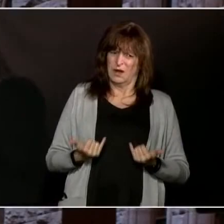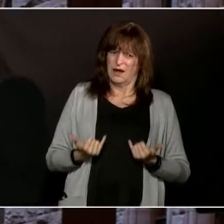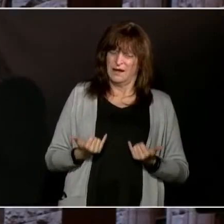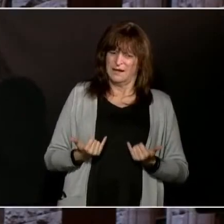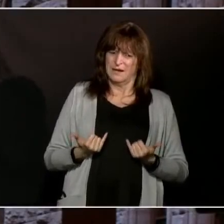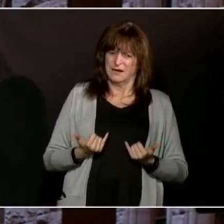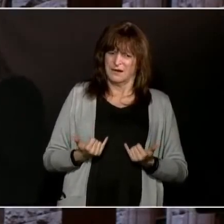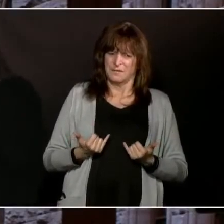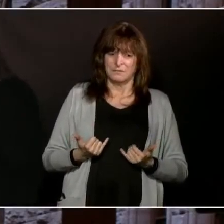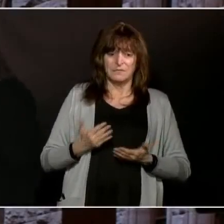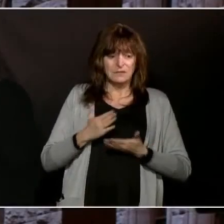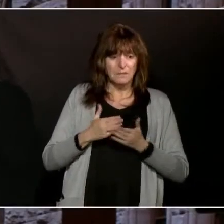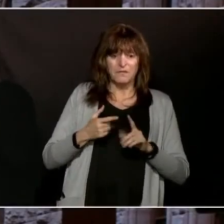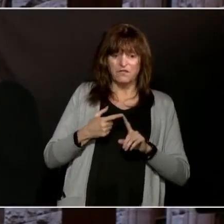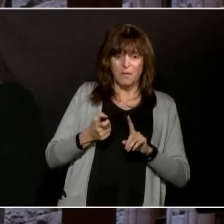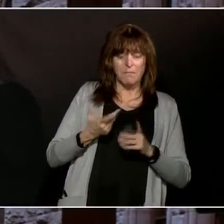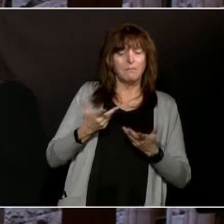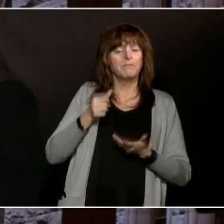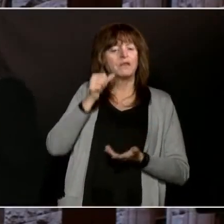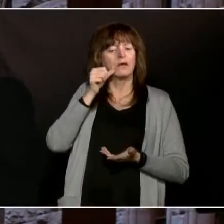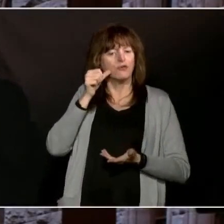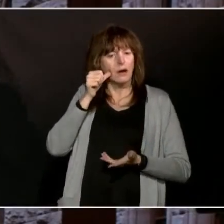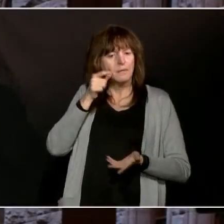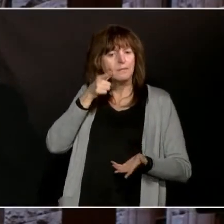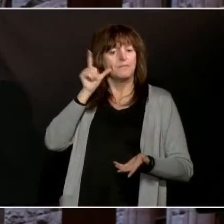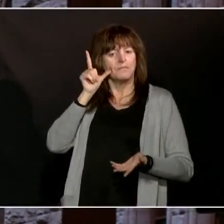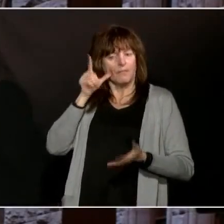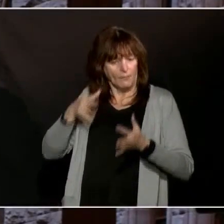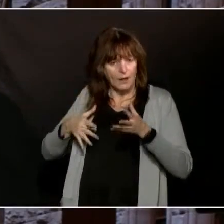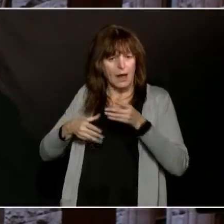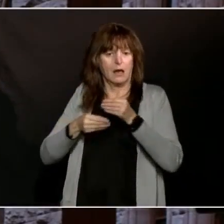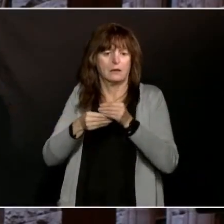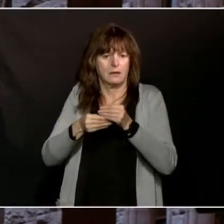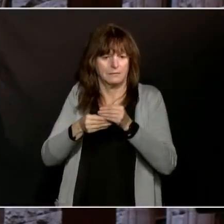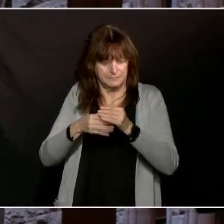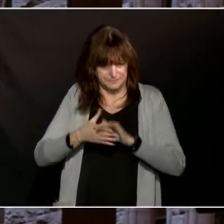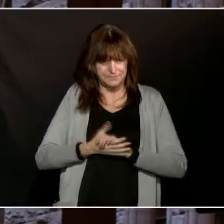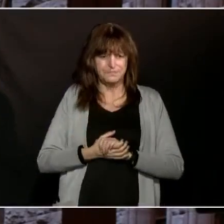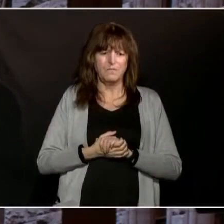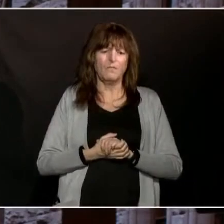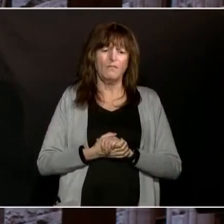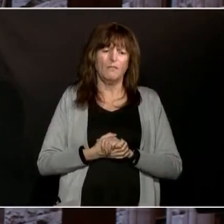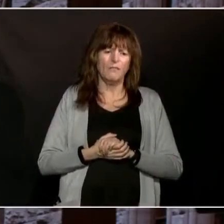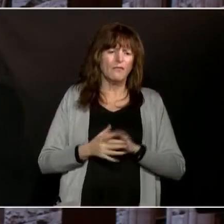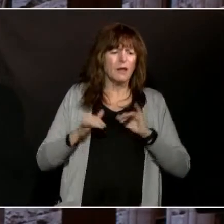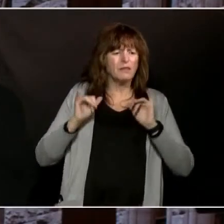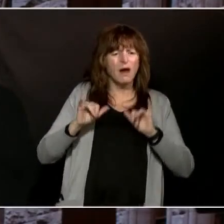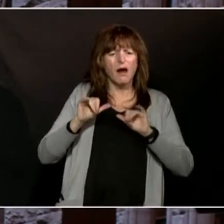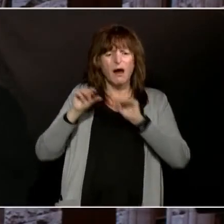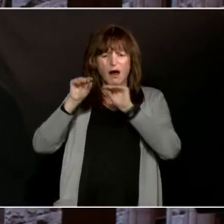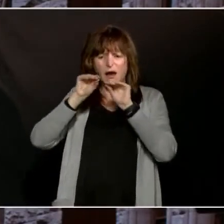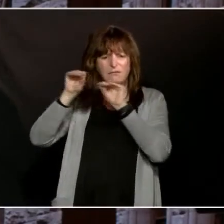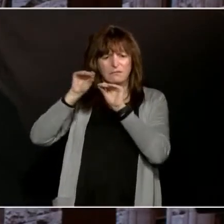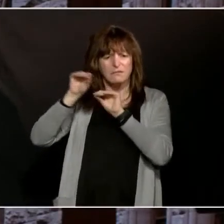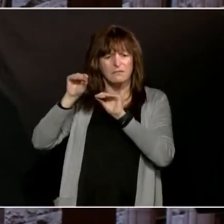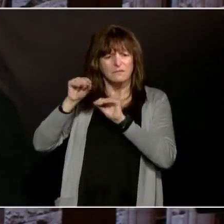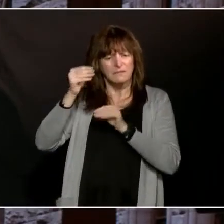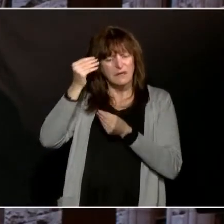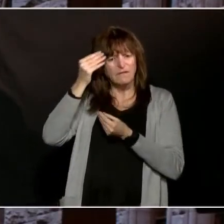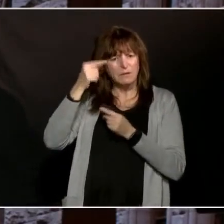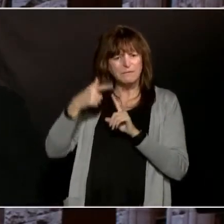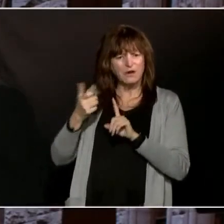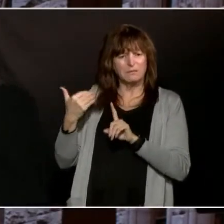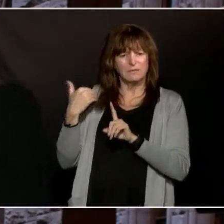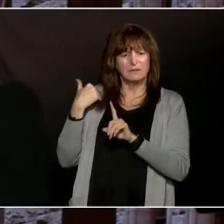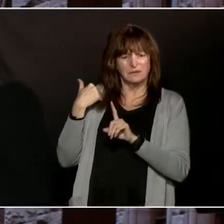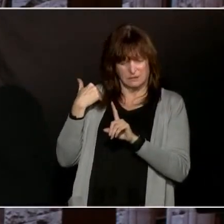previously added into that total there, and so that was a data correction on the deaths in particular. But again, they have occurred, they did